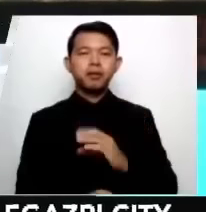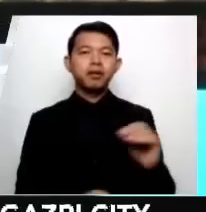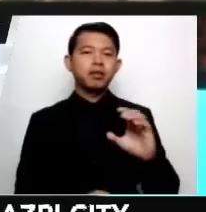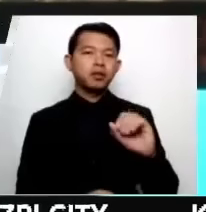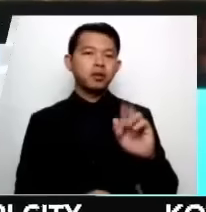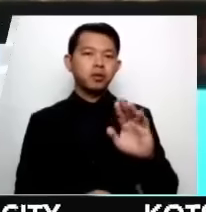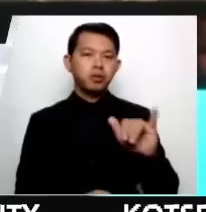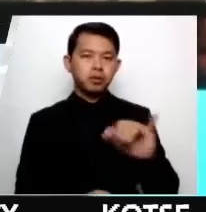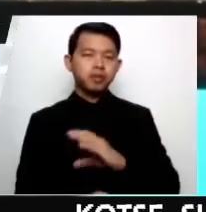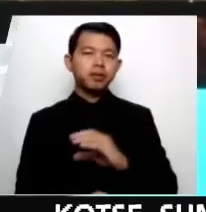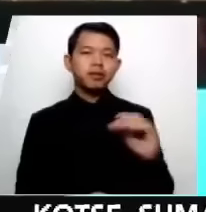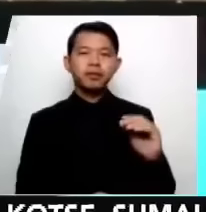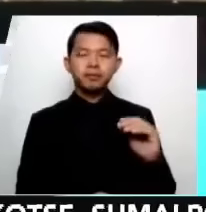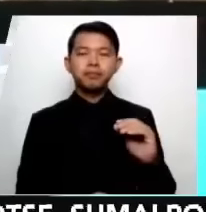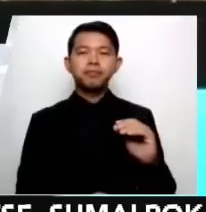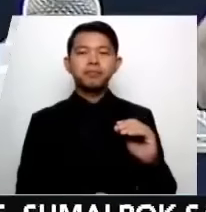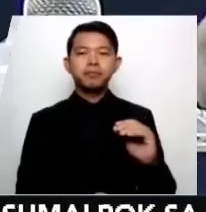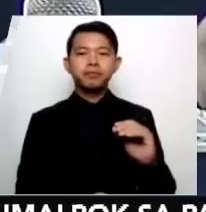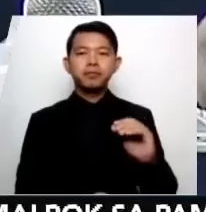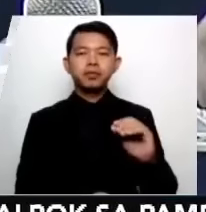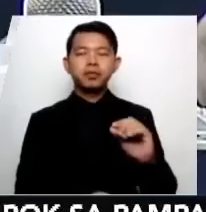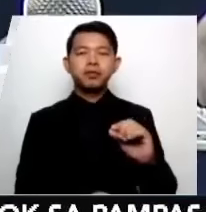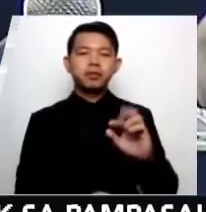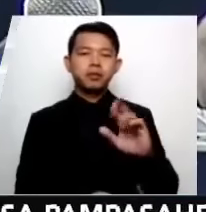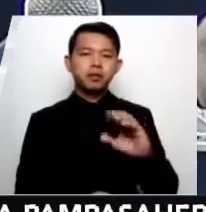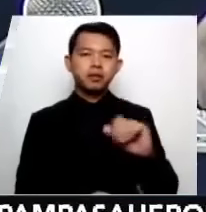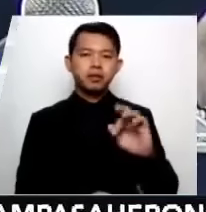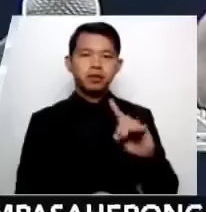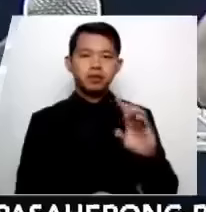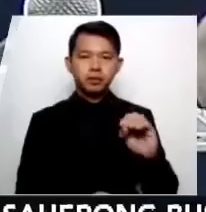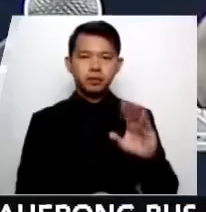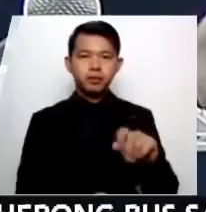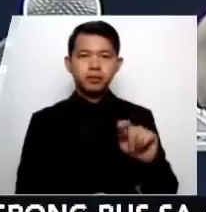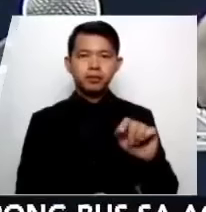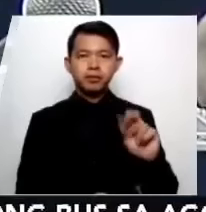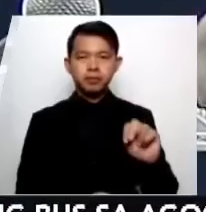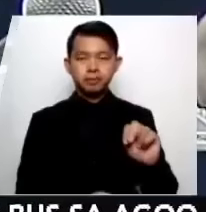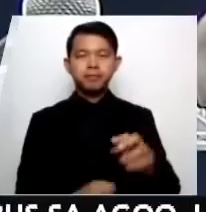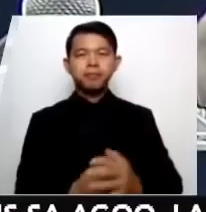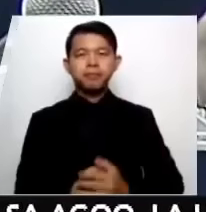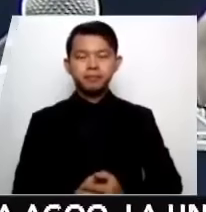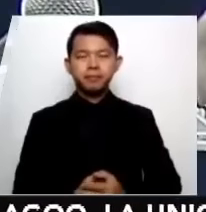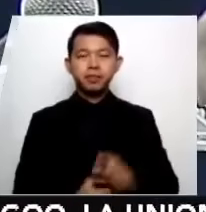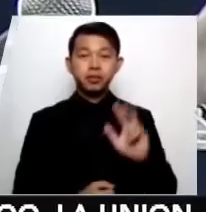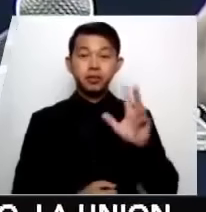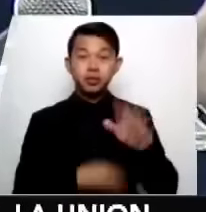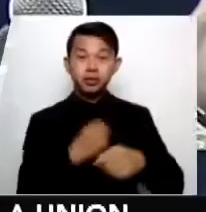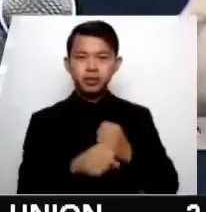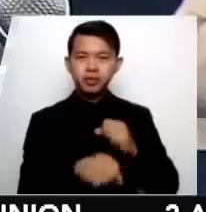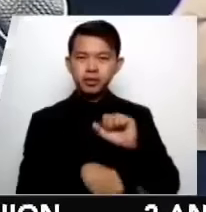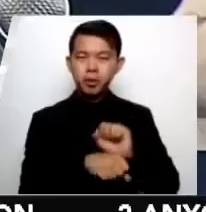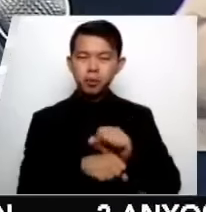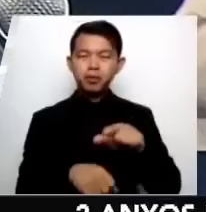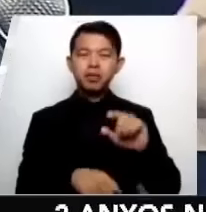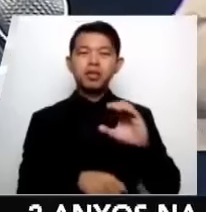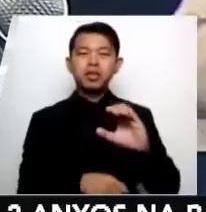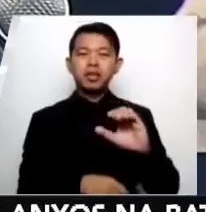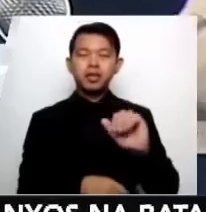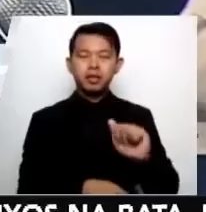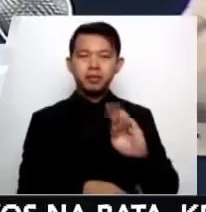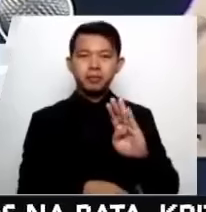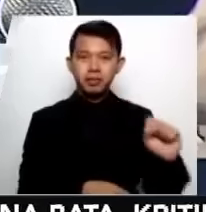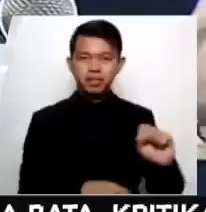Chief Financial Officer Ricardo Tan. In our 30 years working in ABS, we have never walked through your doors. And so, thank